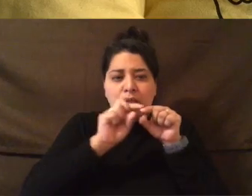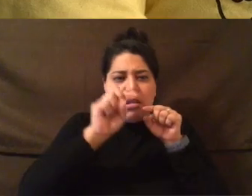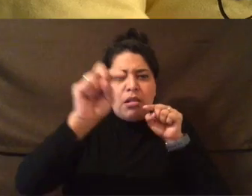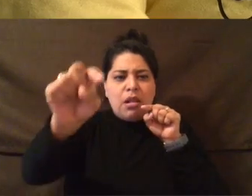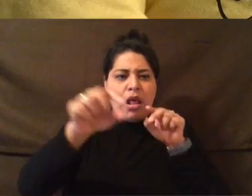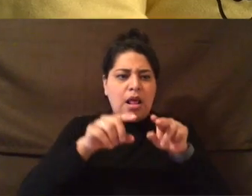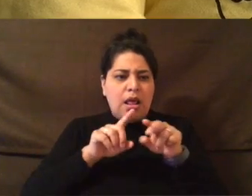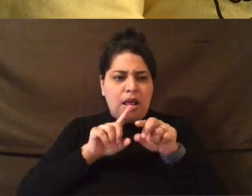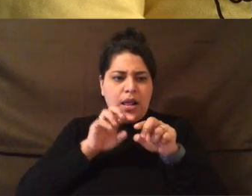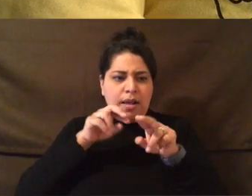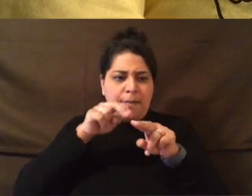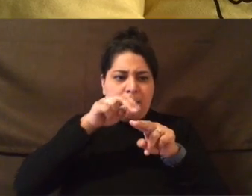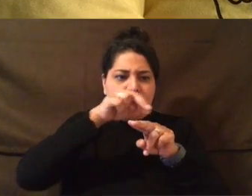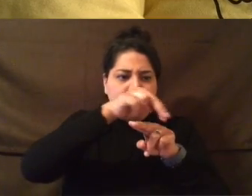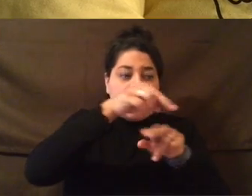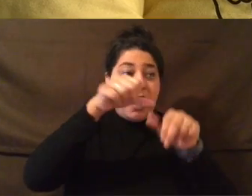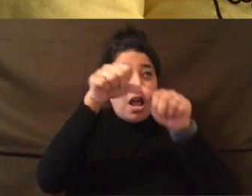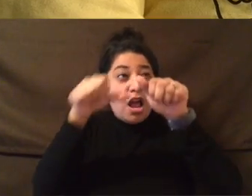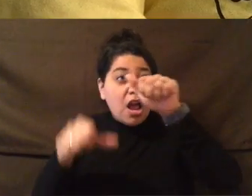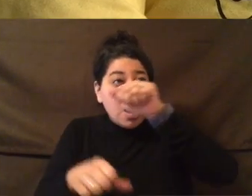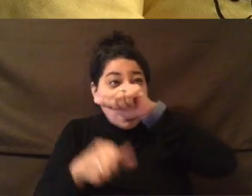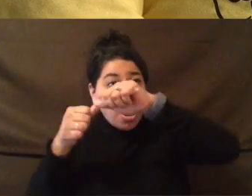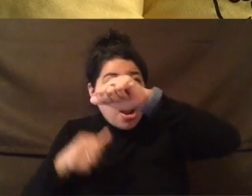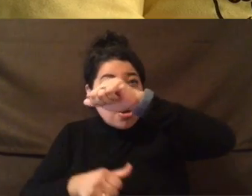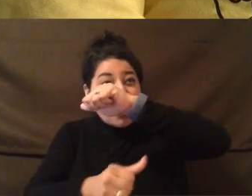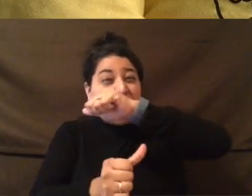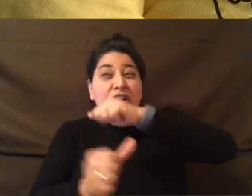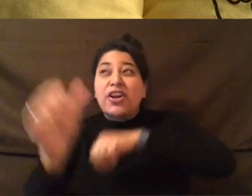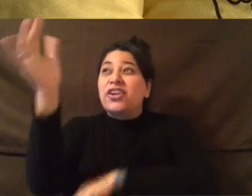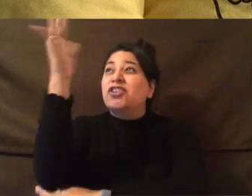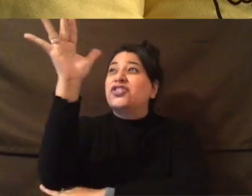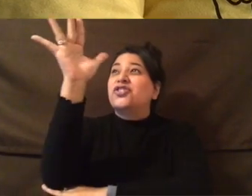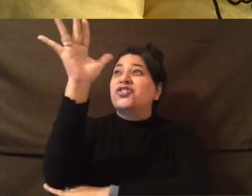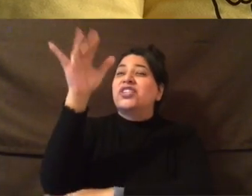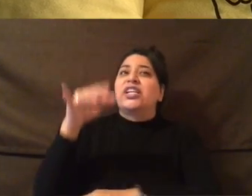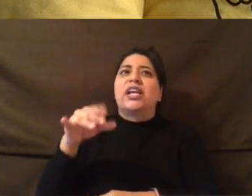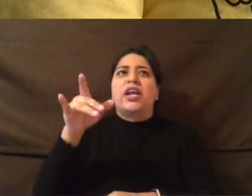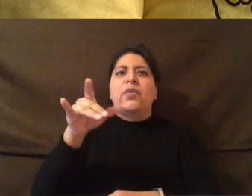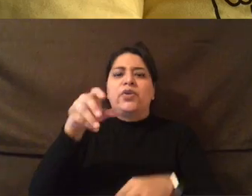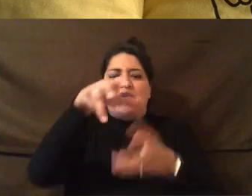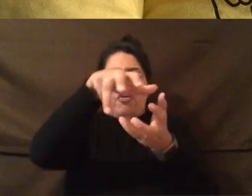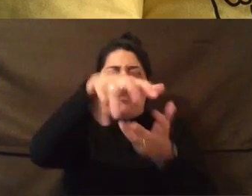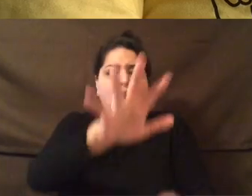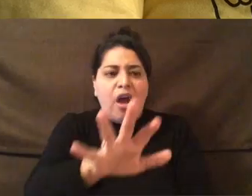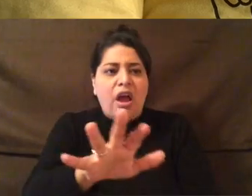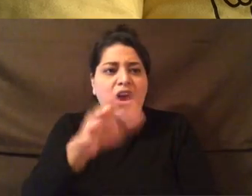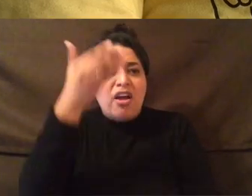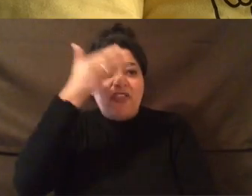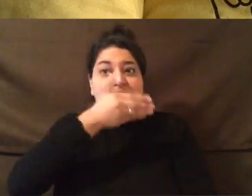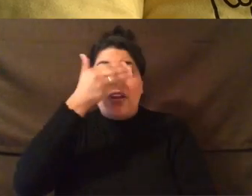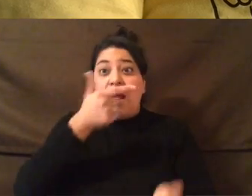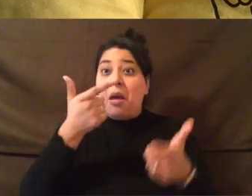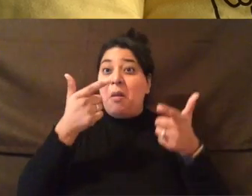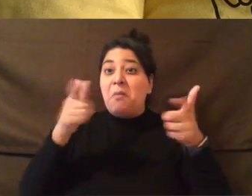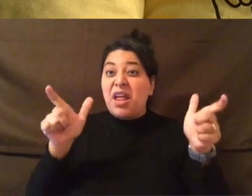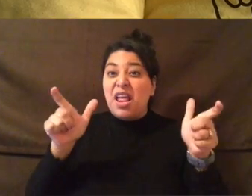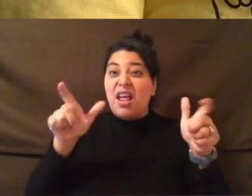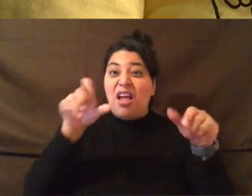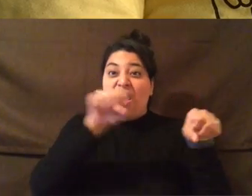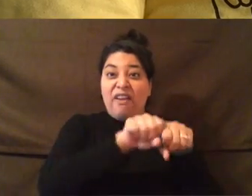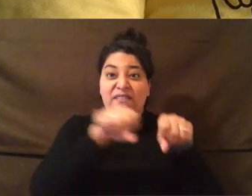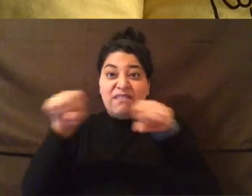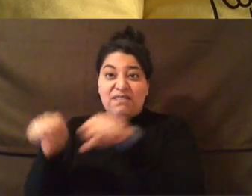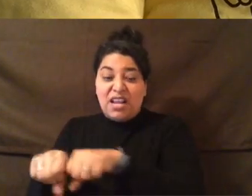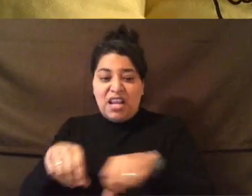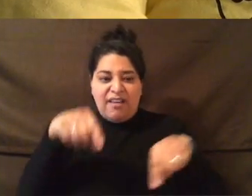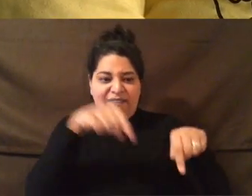track. They crossed over the tracks, and there, underneath a scraggly tree in a circle of bushes, Edward was dropped in front of a large pair